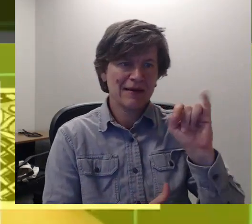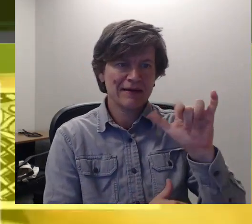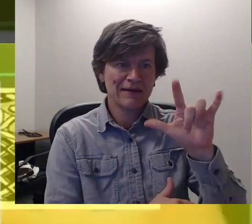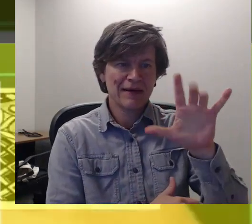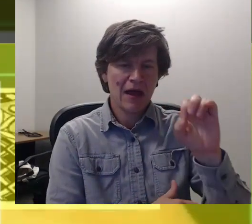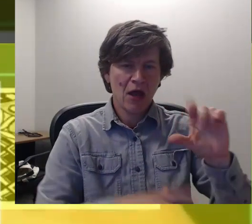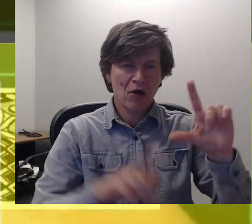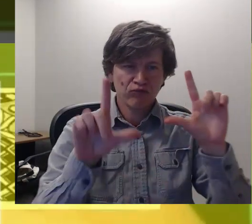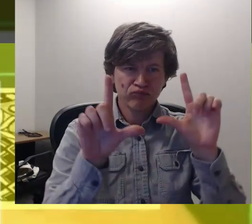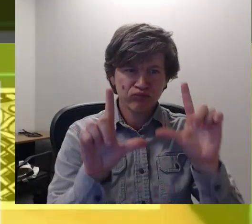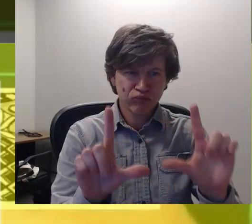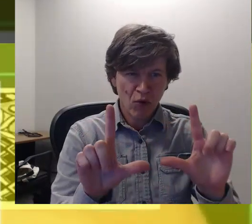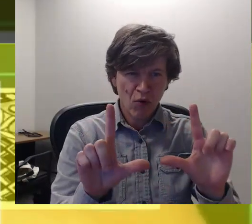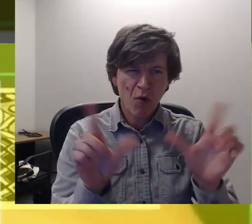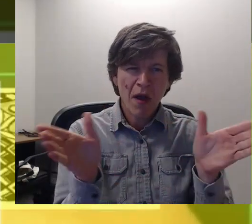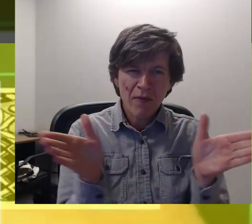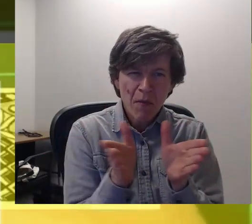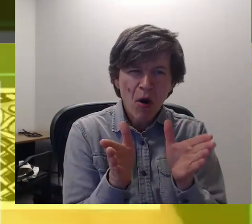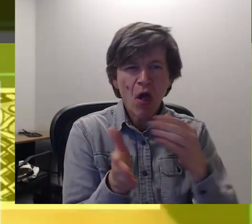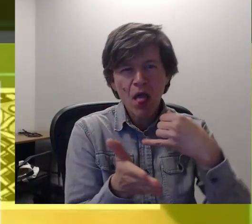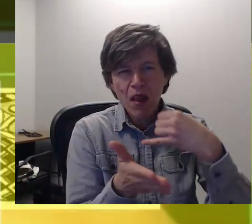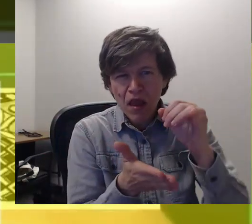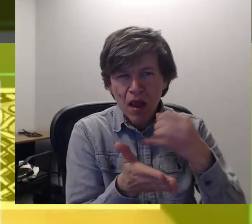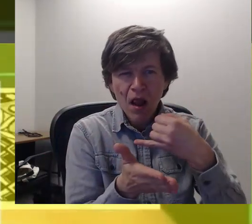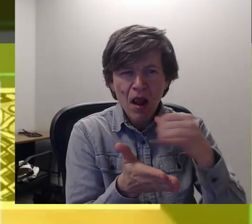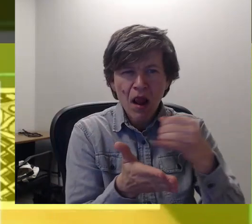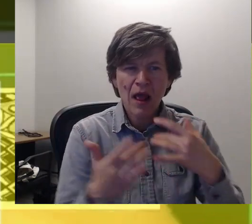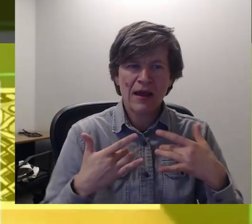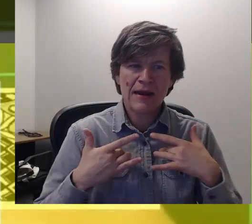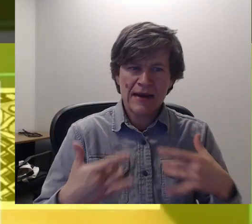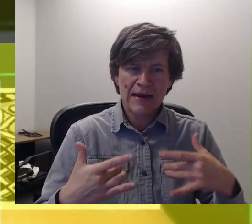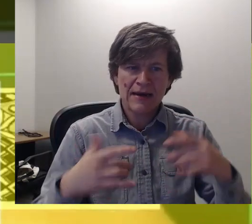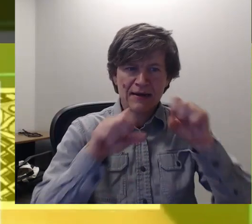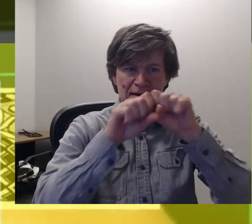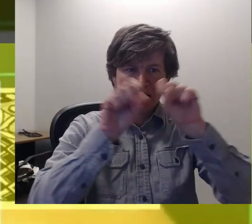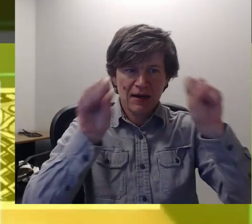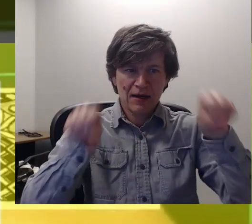is a small doodle, typically a square about 3 inches to a